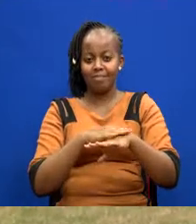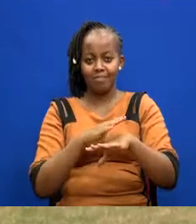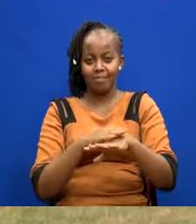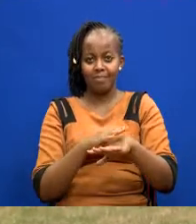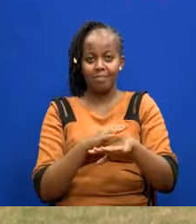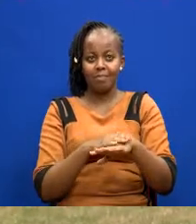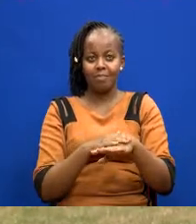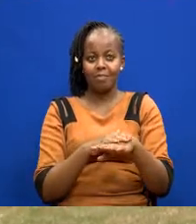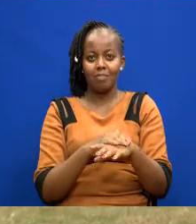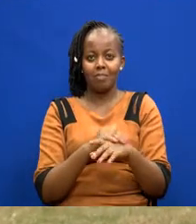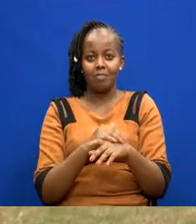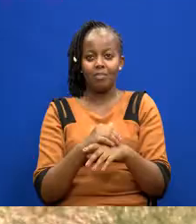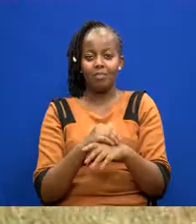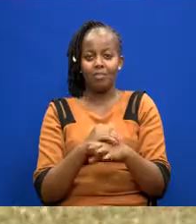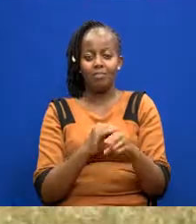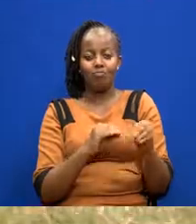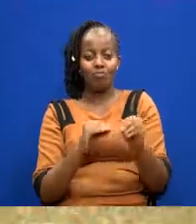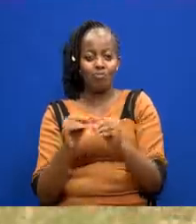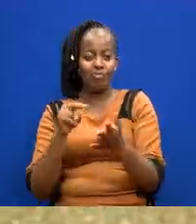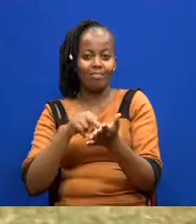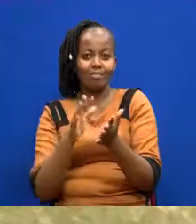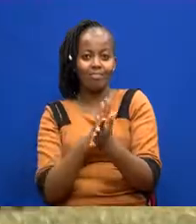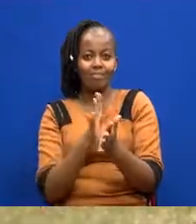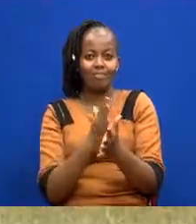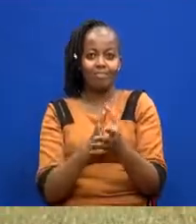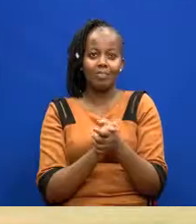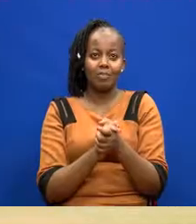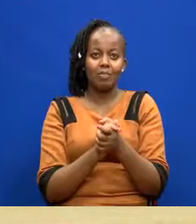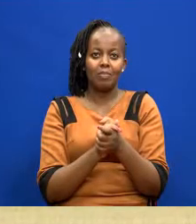Okay. Wait for the ball.